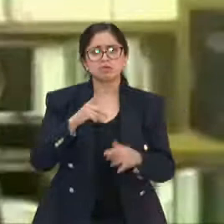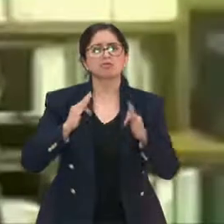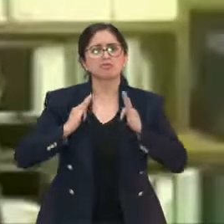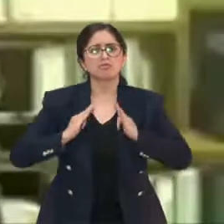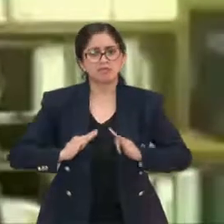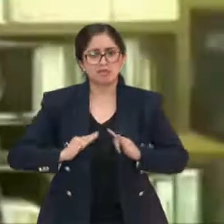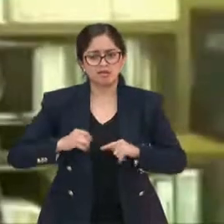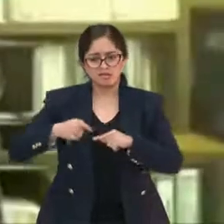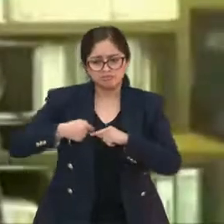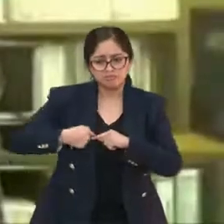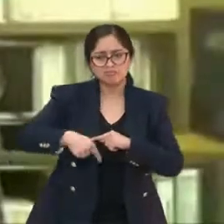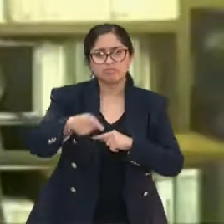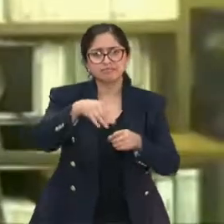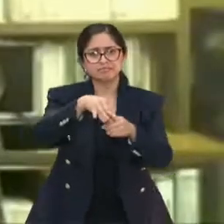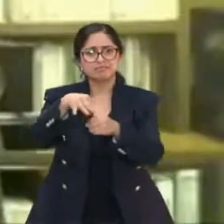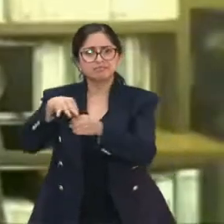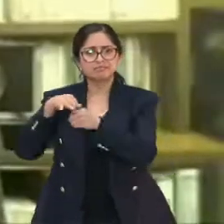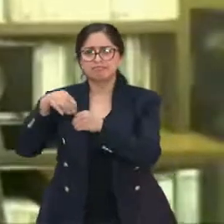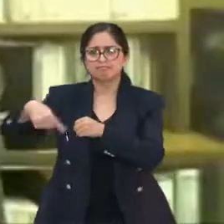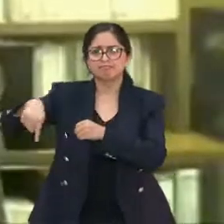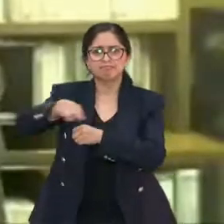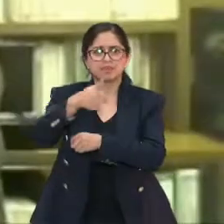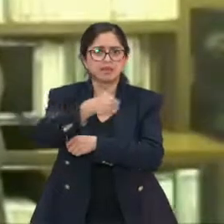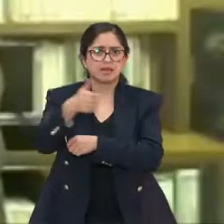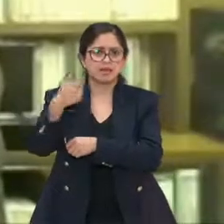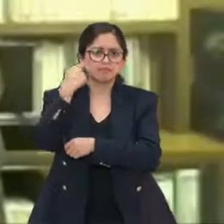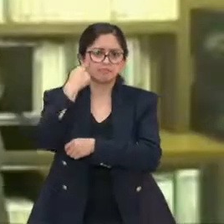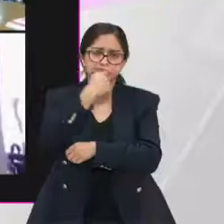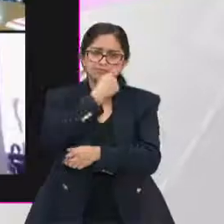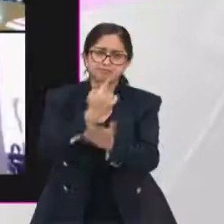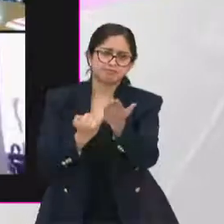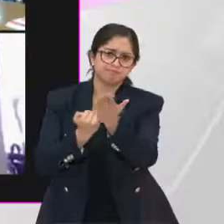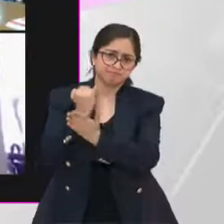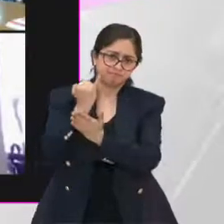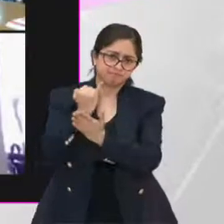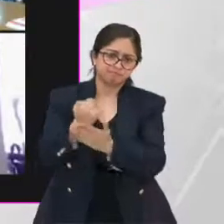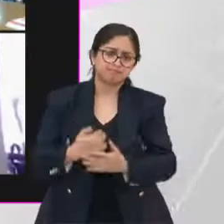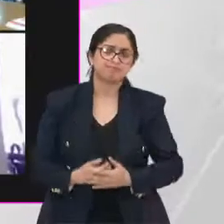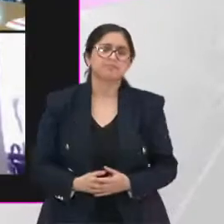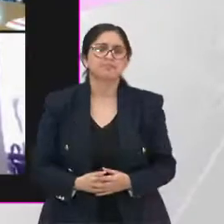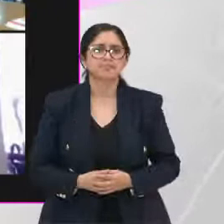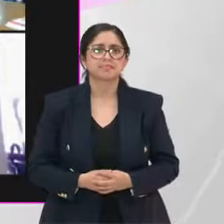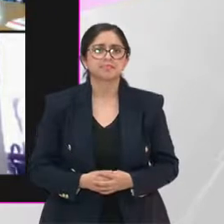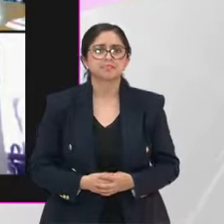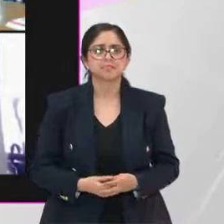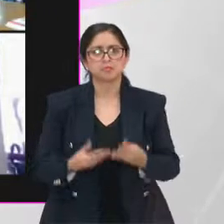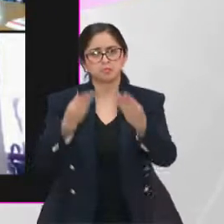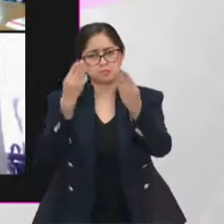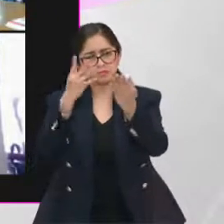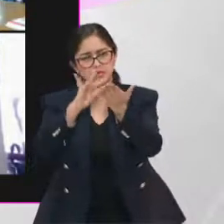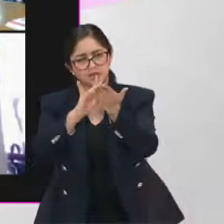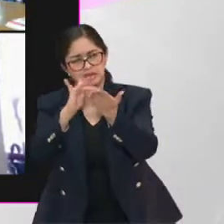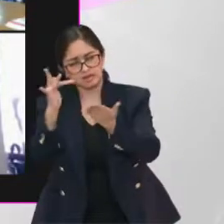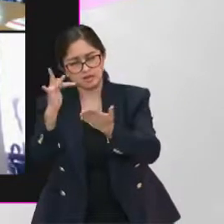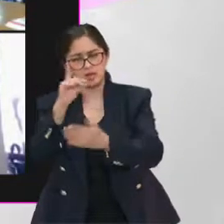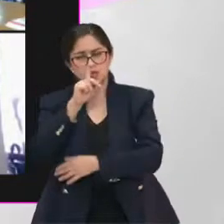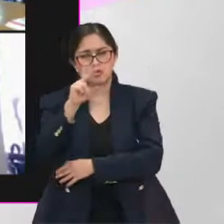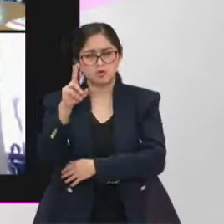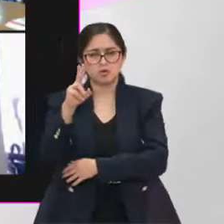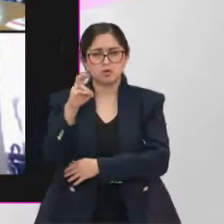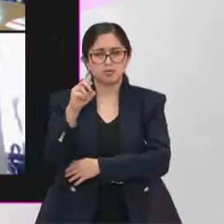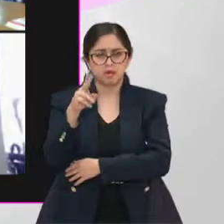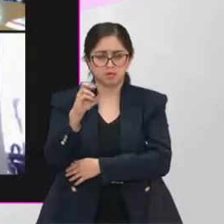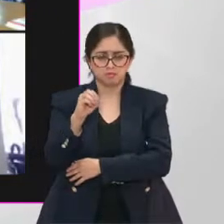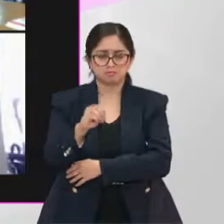also regarding the same electoral process. Muchas gracias. Thank you very much, Dr.